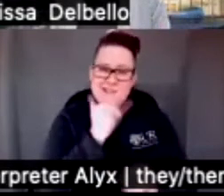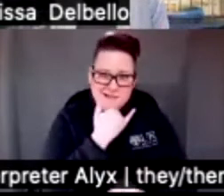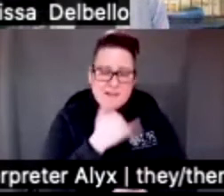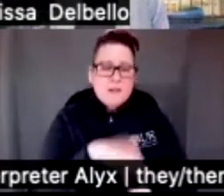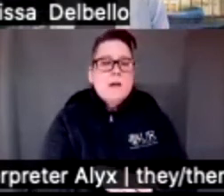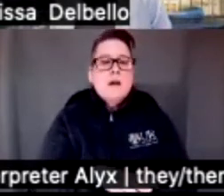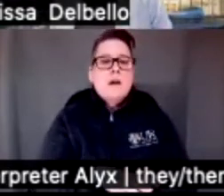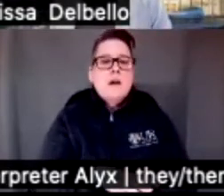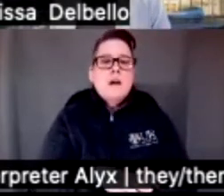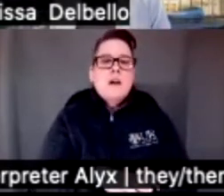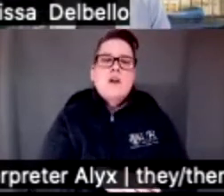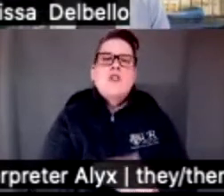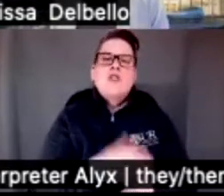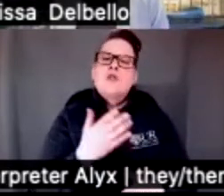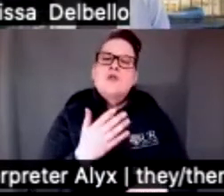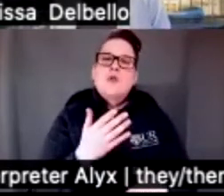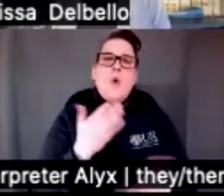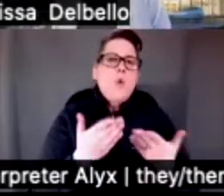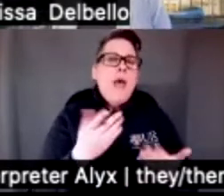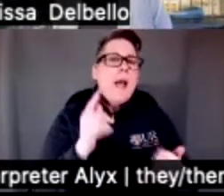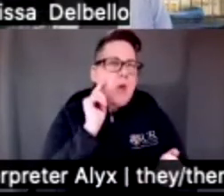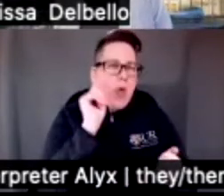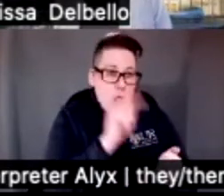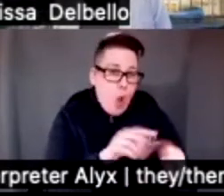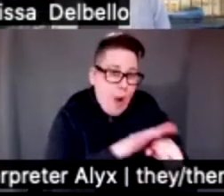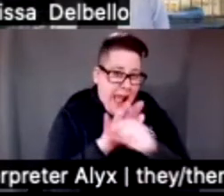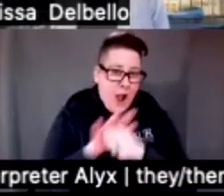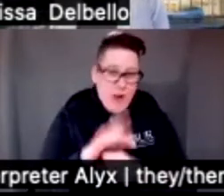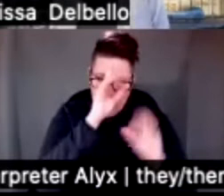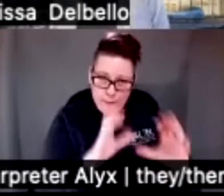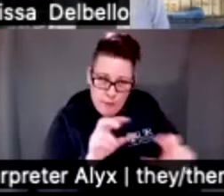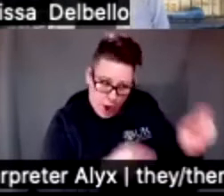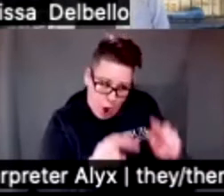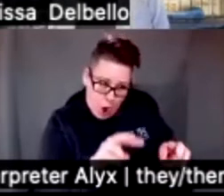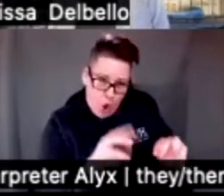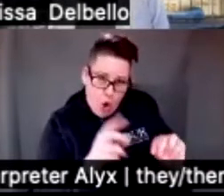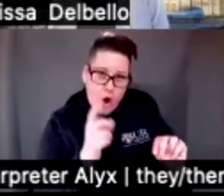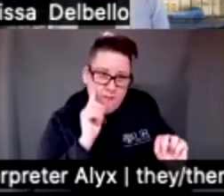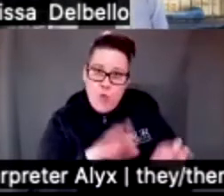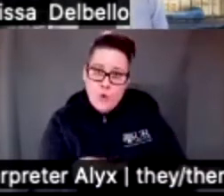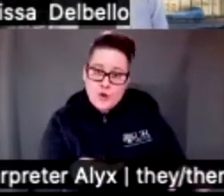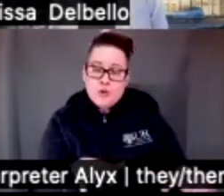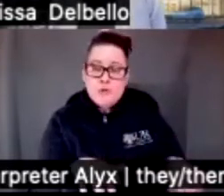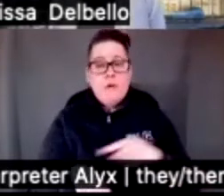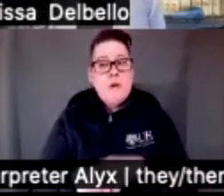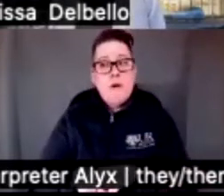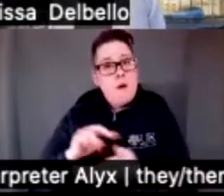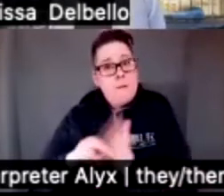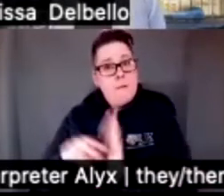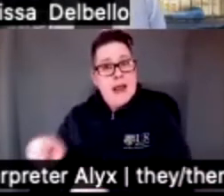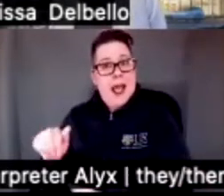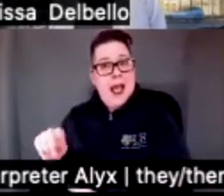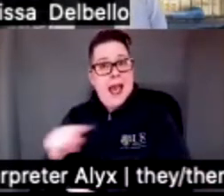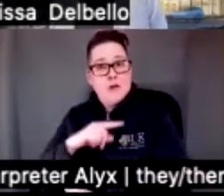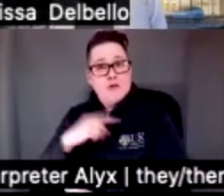guess that we might look at some of these regions in the kids who are at risk for bipolar disorder and see if some of them are present.